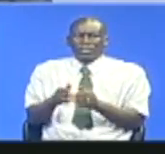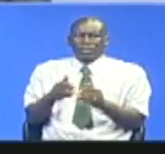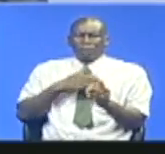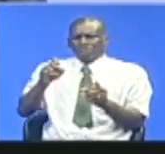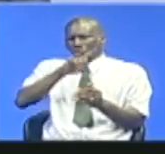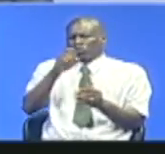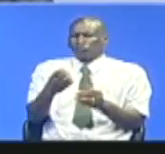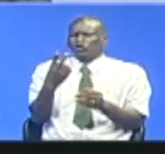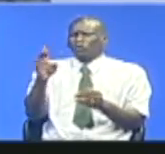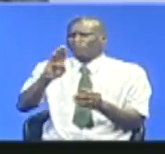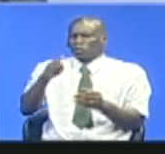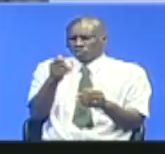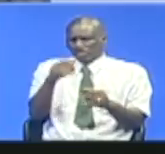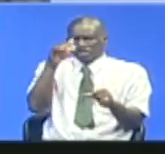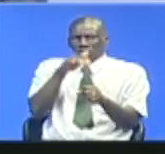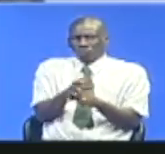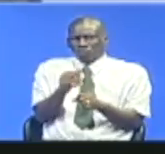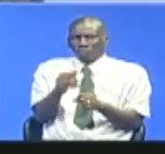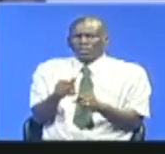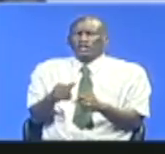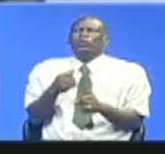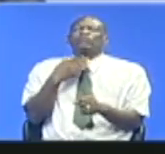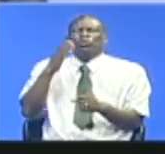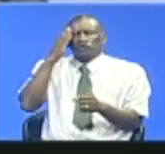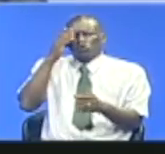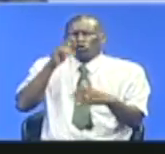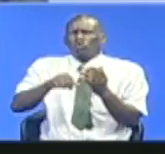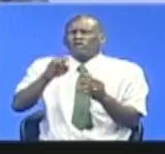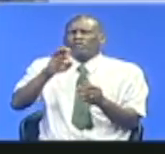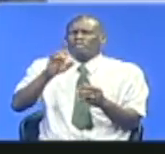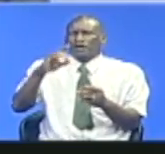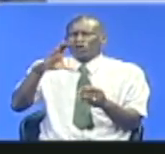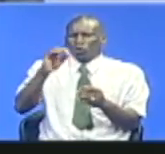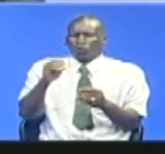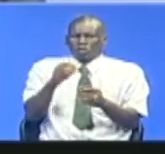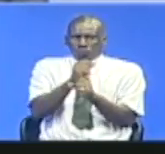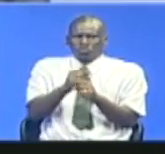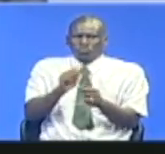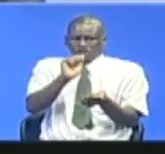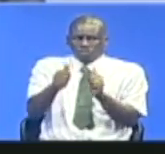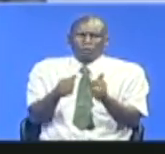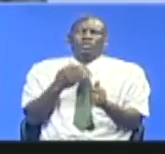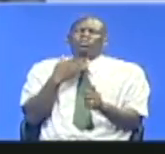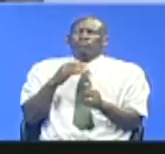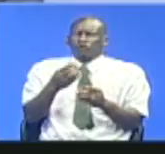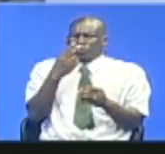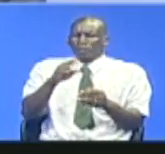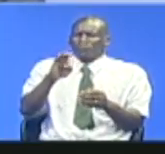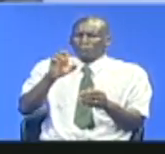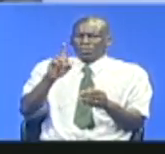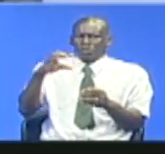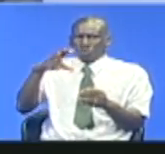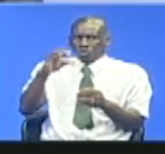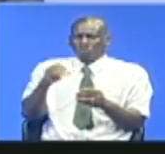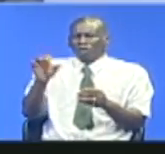2 billion shillings is a lot of money. I just want to know, what is Bidco doing in as far as sports is concerned? I would like to see Bidco Africa sponsor the Rugby Sevens.